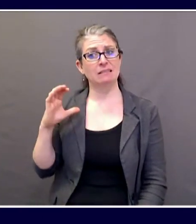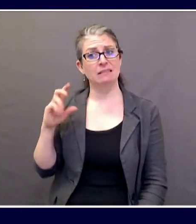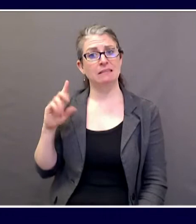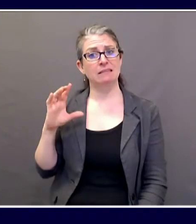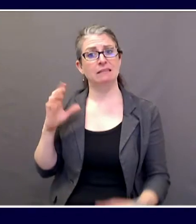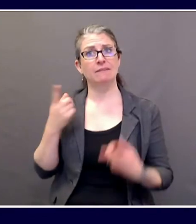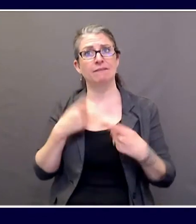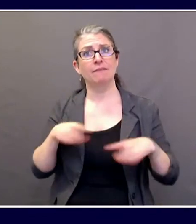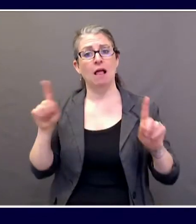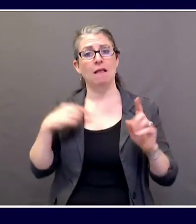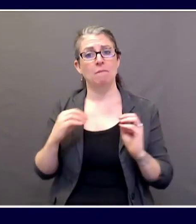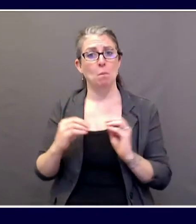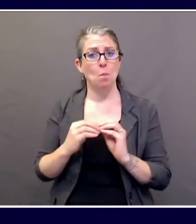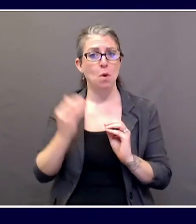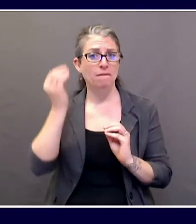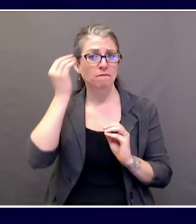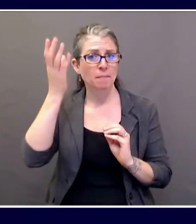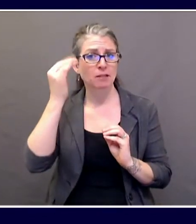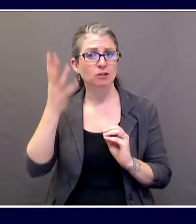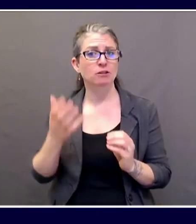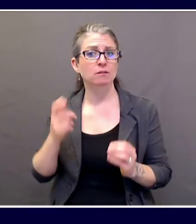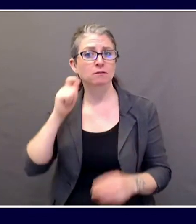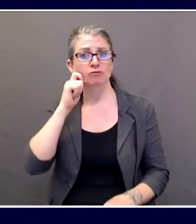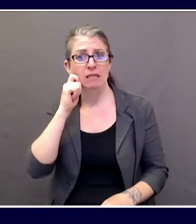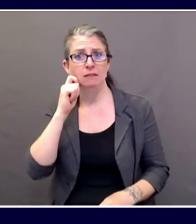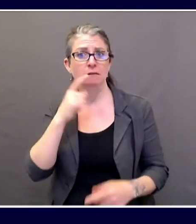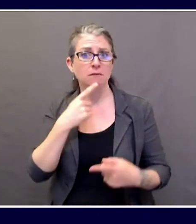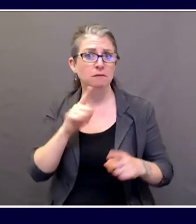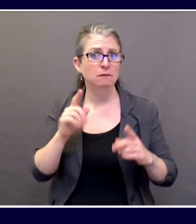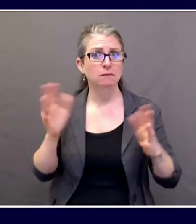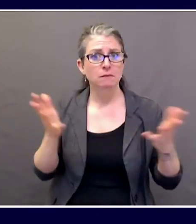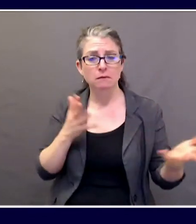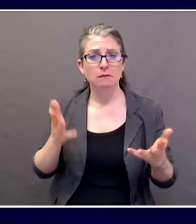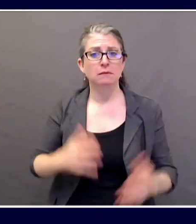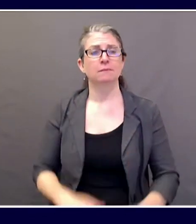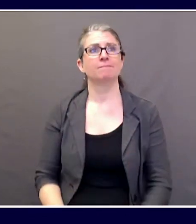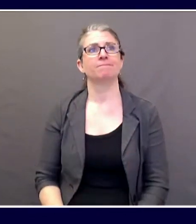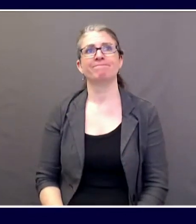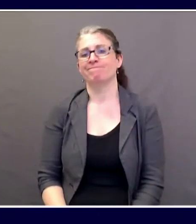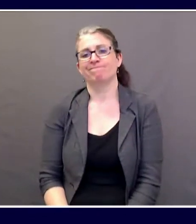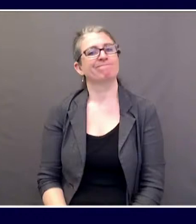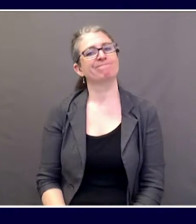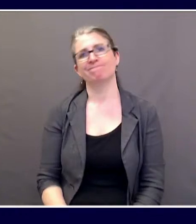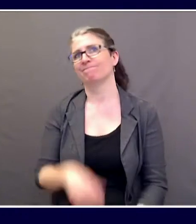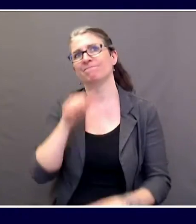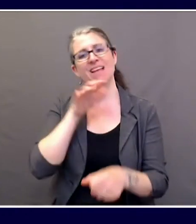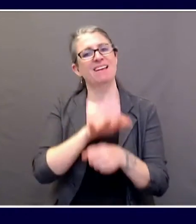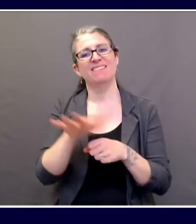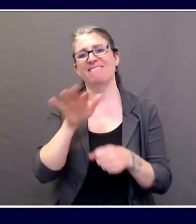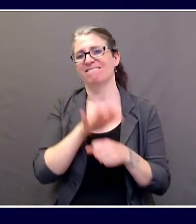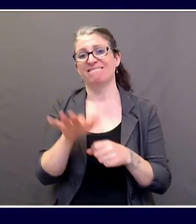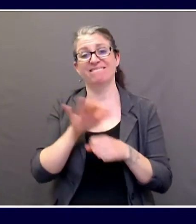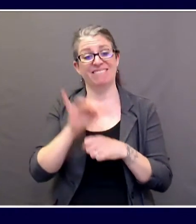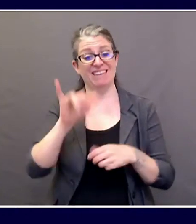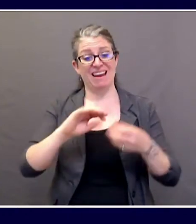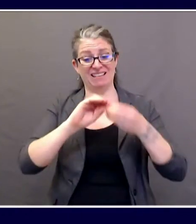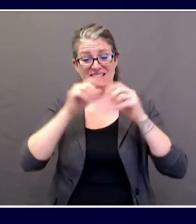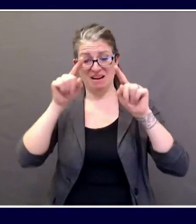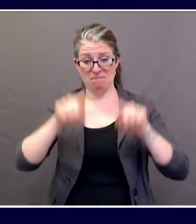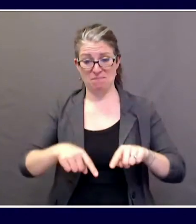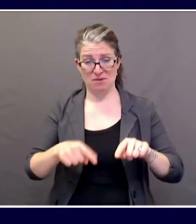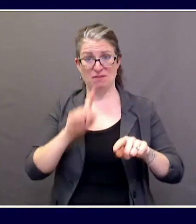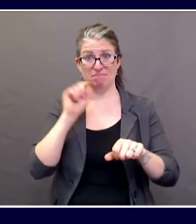data still makes it tricky to tell. It still makes it tricky to tell. I think we need to know exactly what's in that data set. We've been working